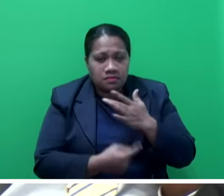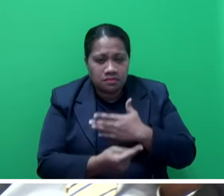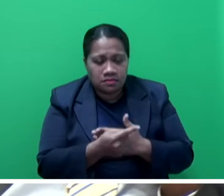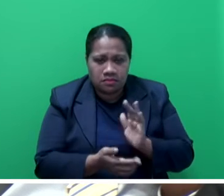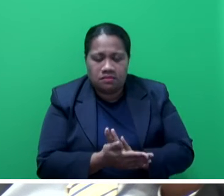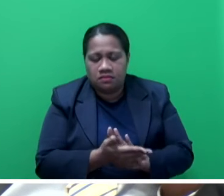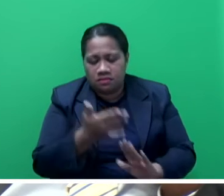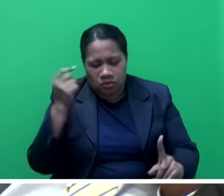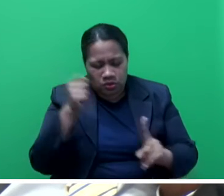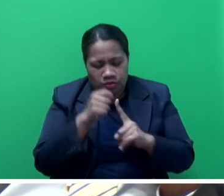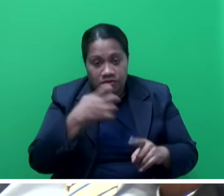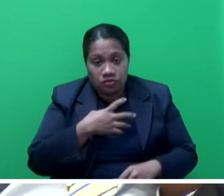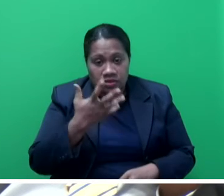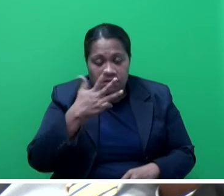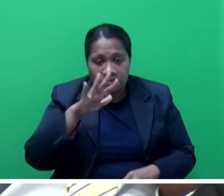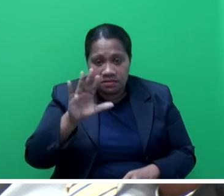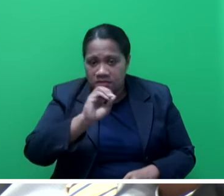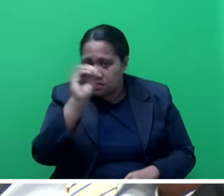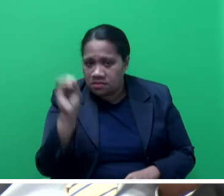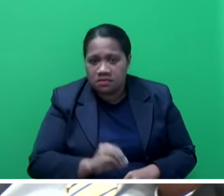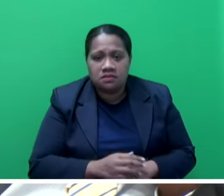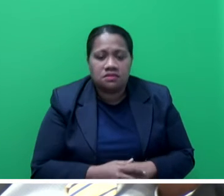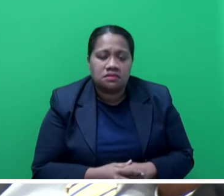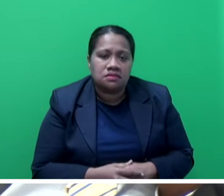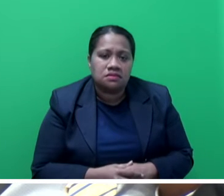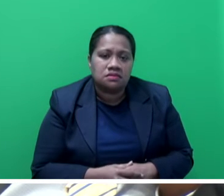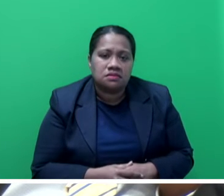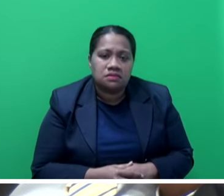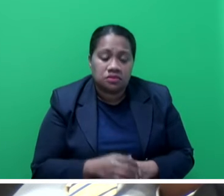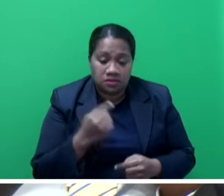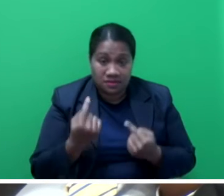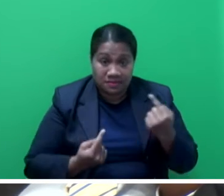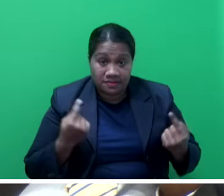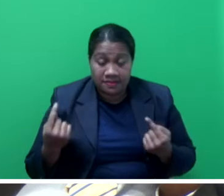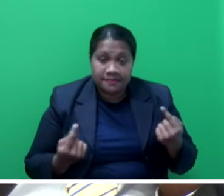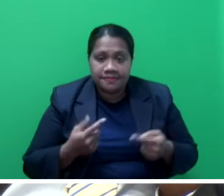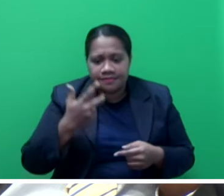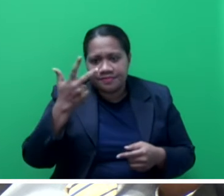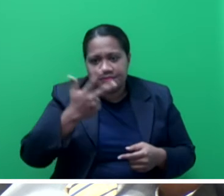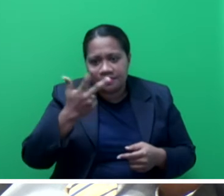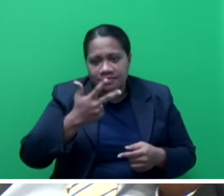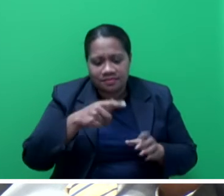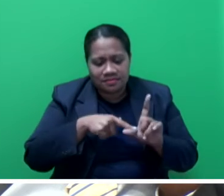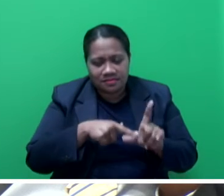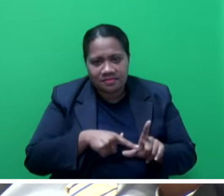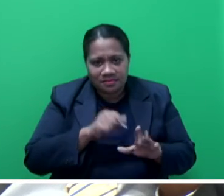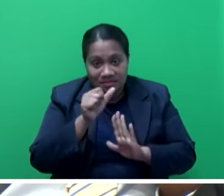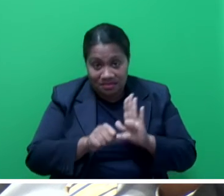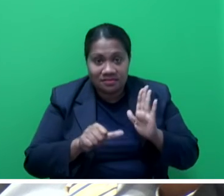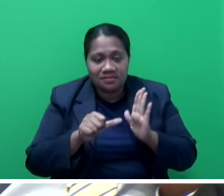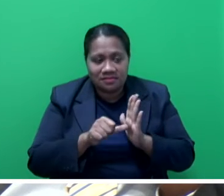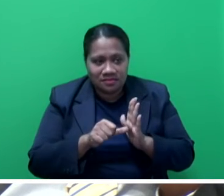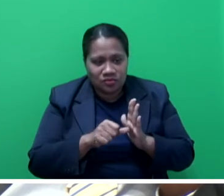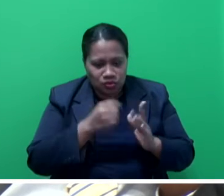than 95% of all eligible individuals, which is individuals above 18 years of age. And I thank the